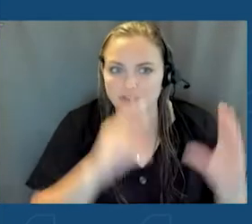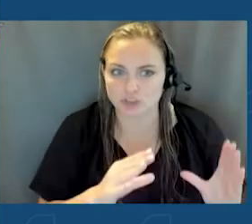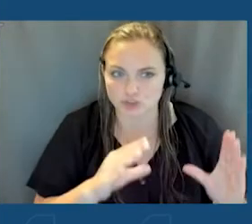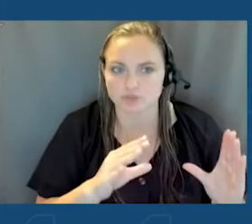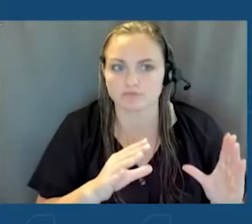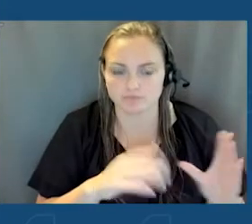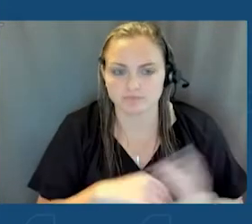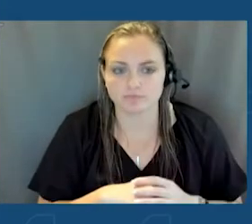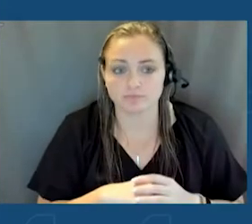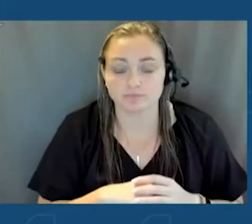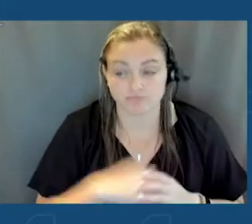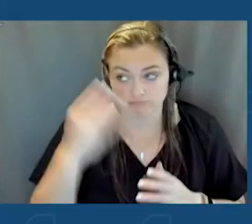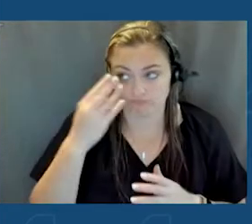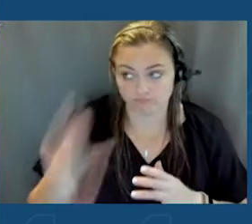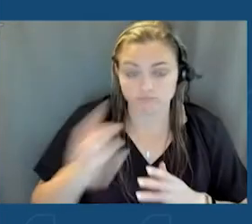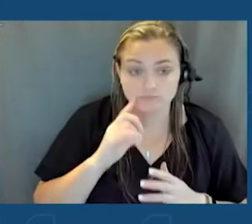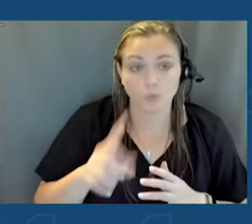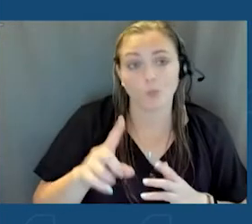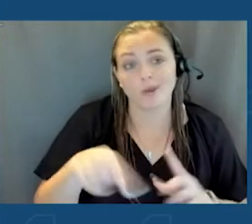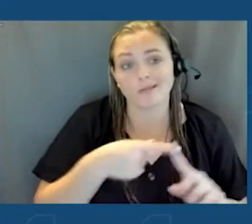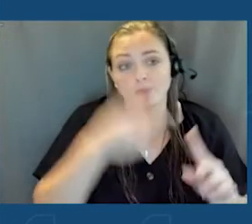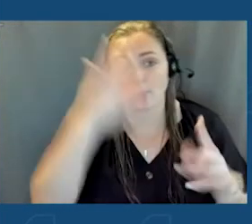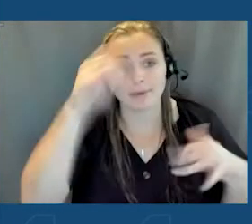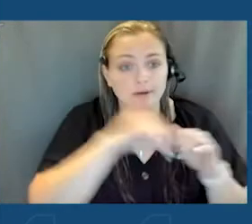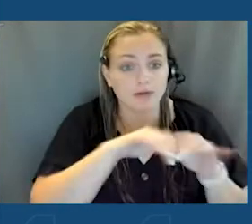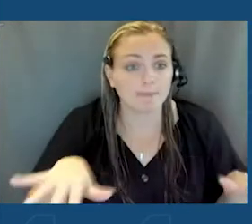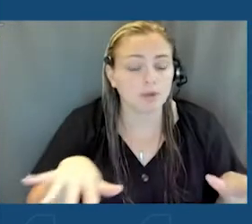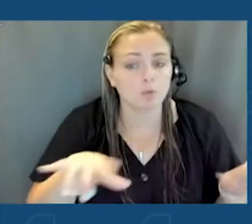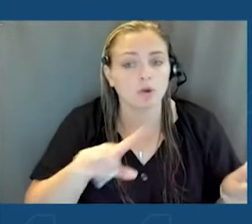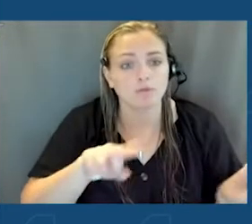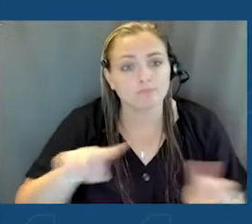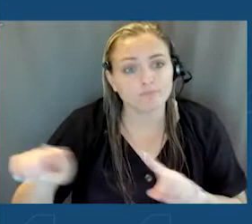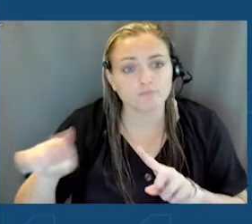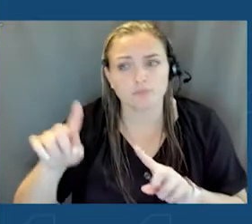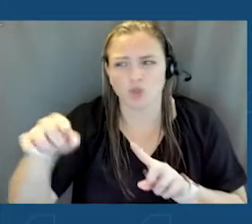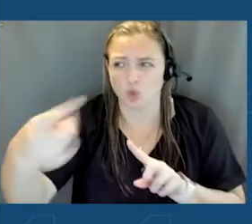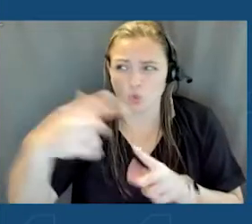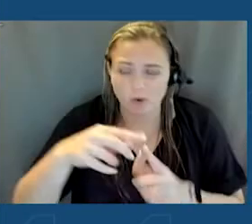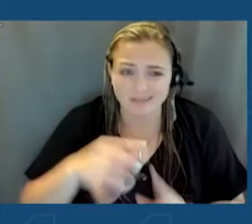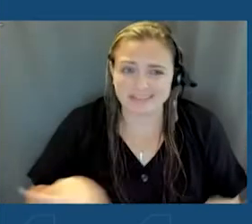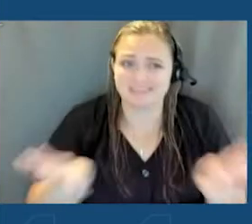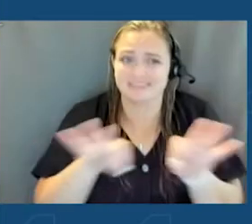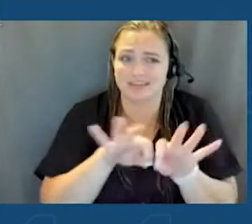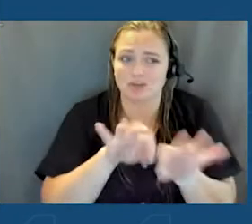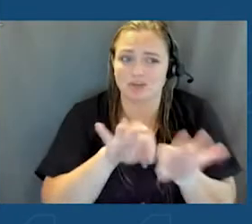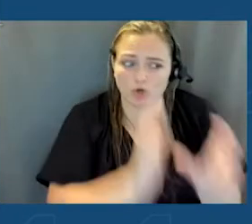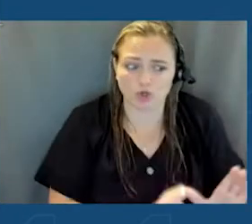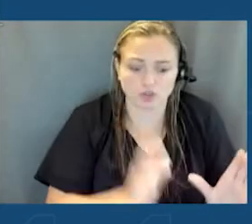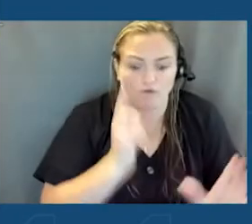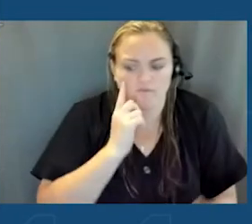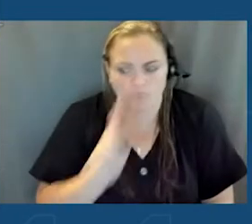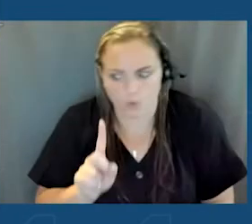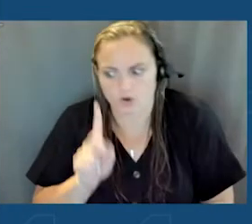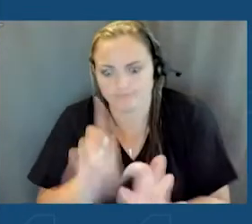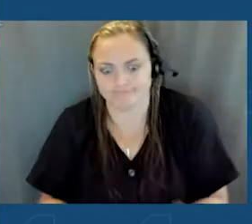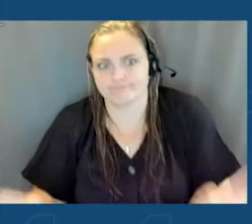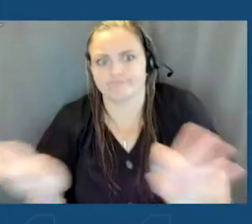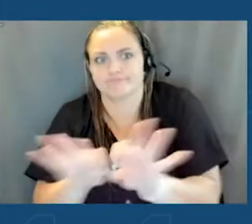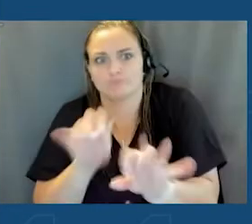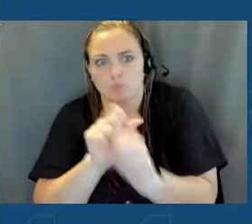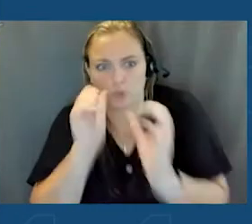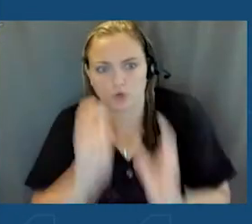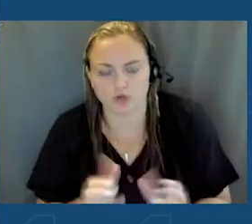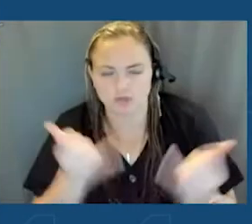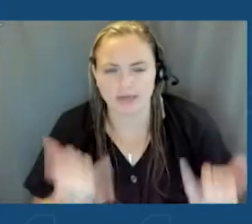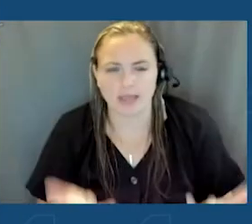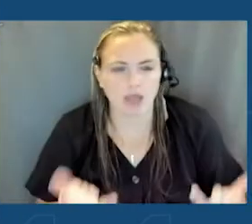I told them we were going around during the pandemic, I said, at the time, you were the essential workers for the essential workers. So now we have to